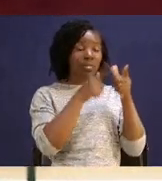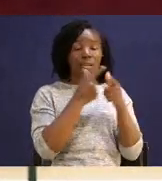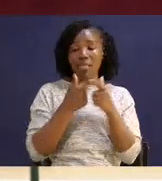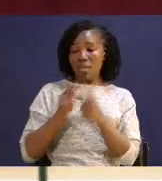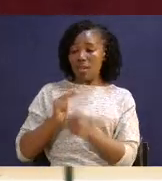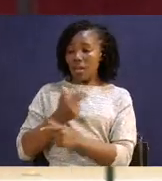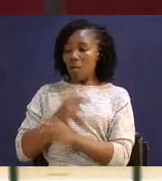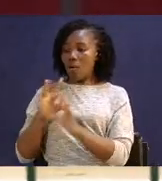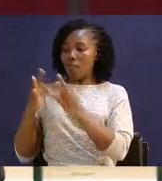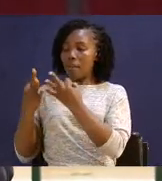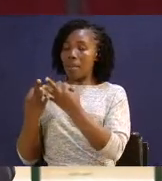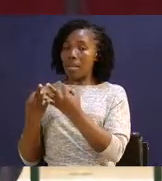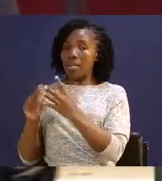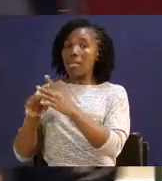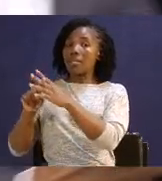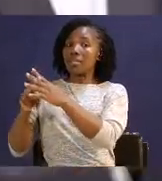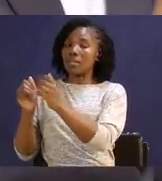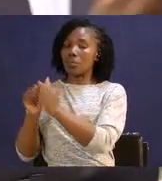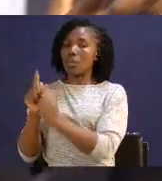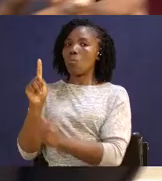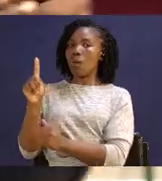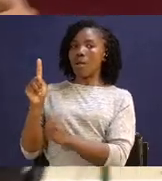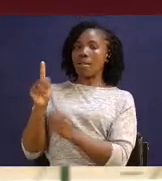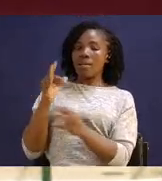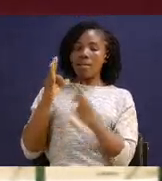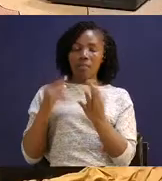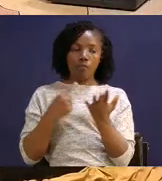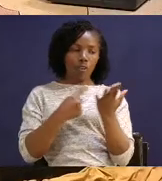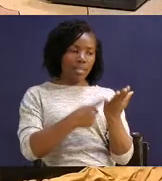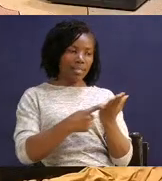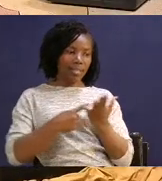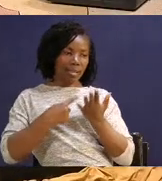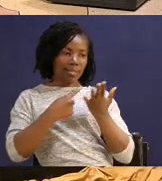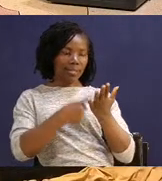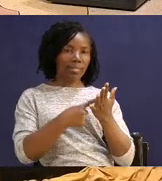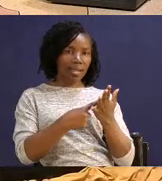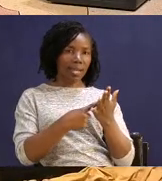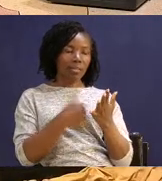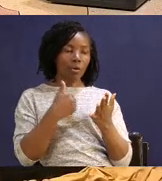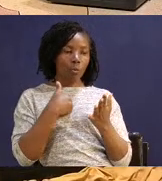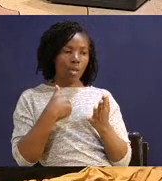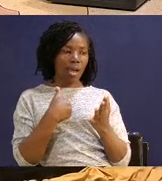So that we'll say we have only one. Then they will say we have 9. Then my dad will say 2.